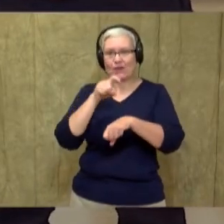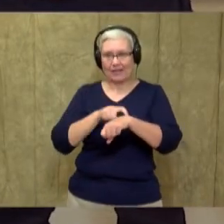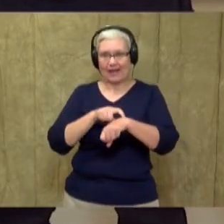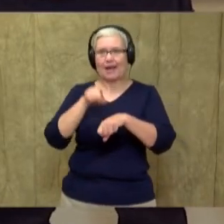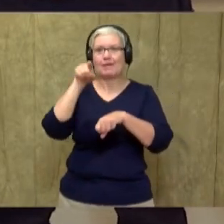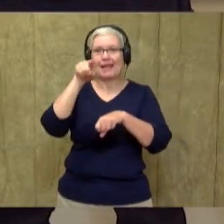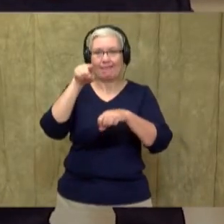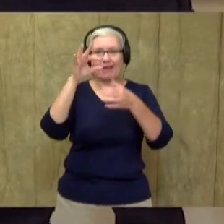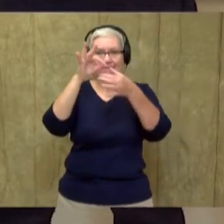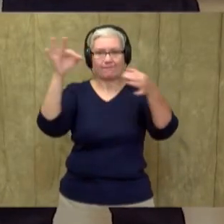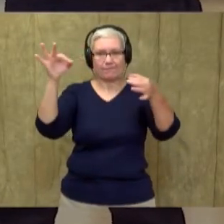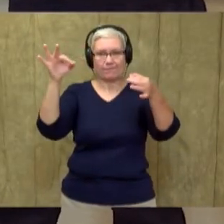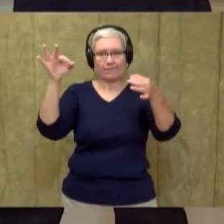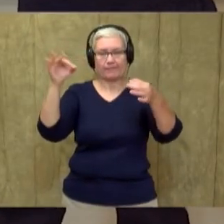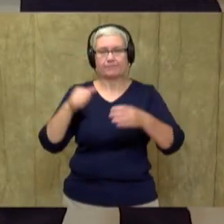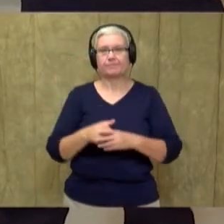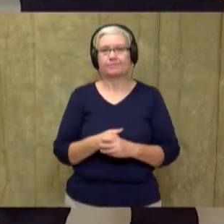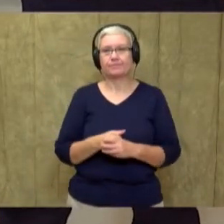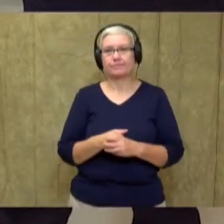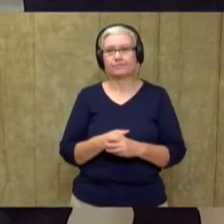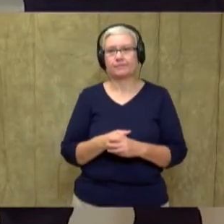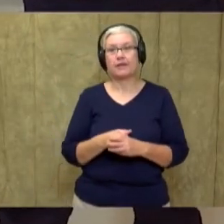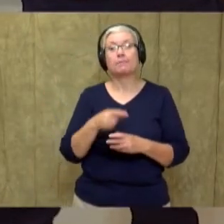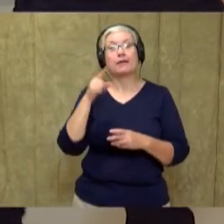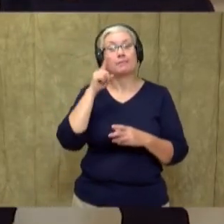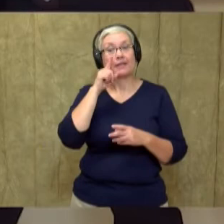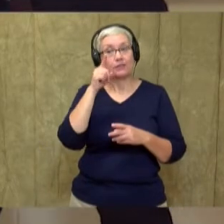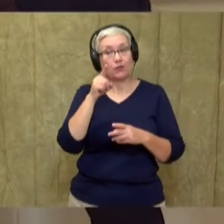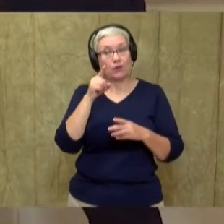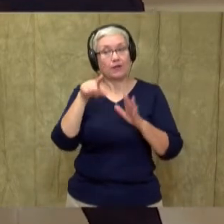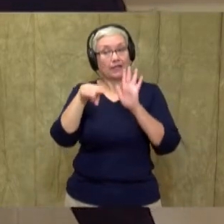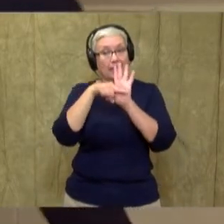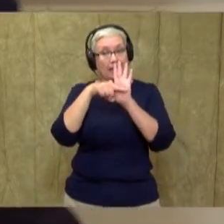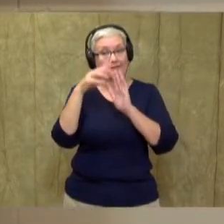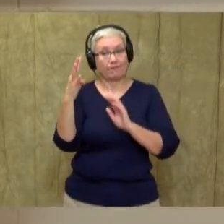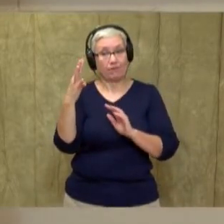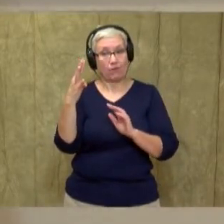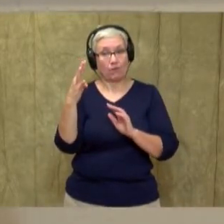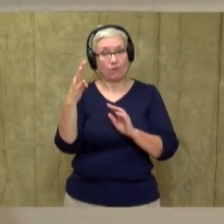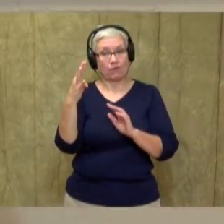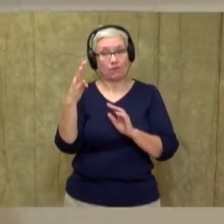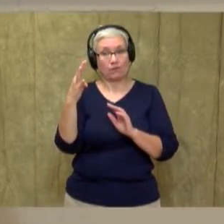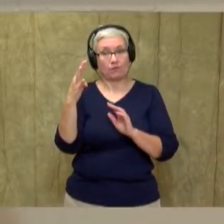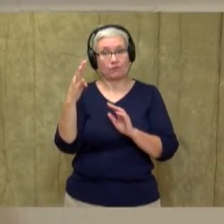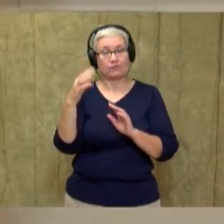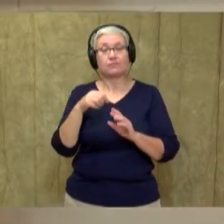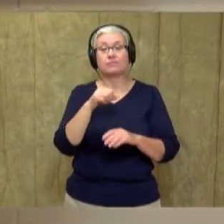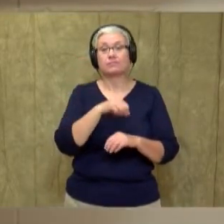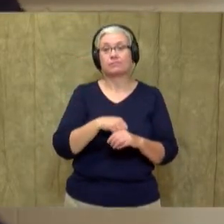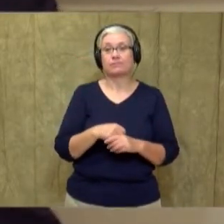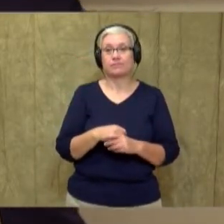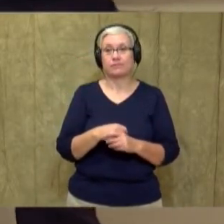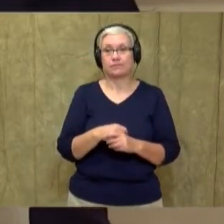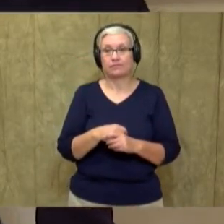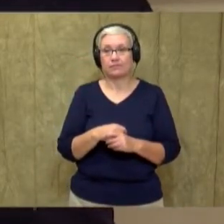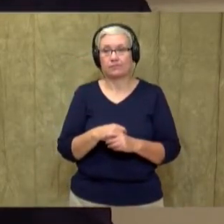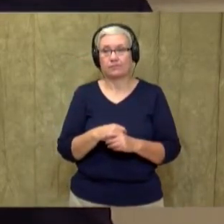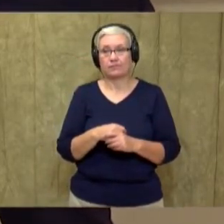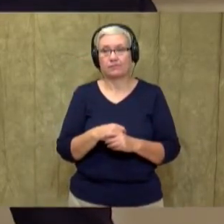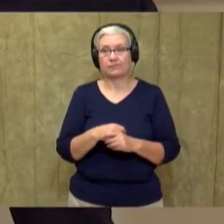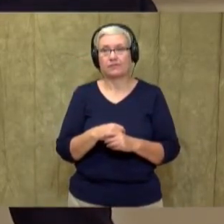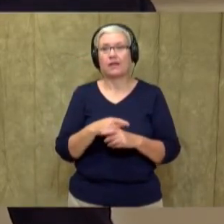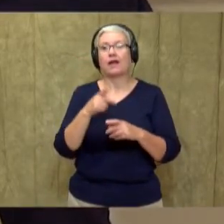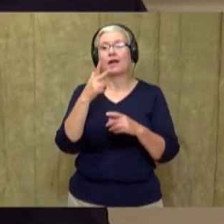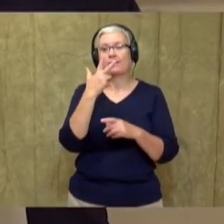form. But you want to pay attention to the signs. So this -4 still holds true as far as our coordinates go, but this